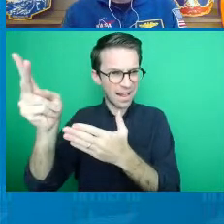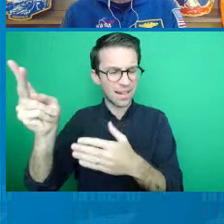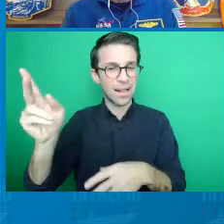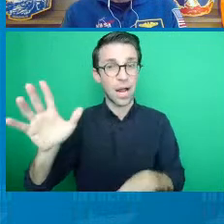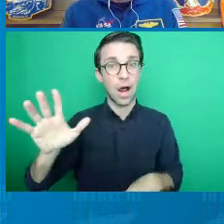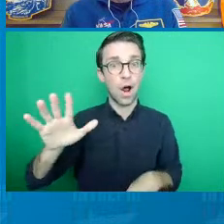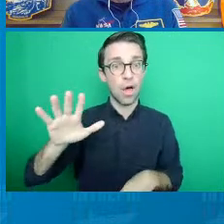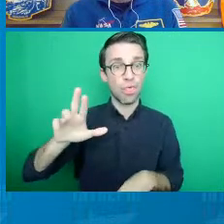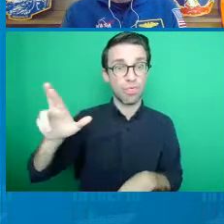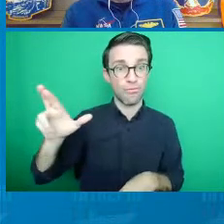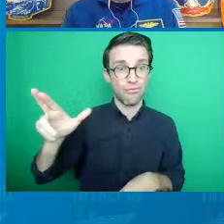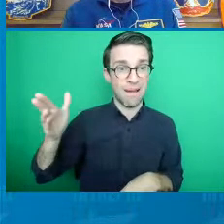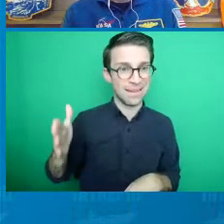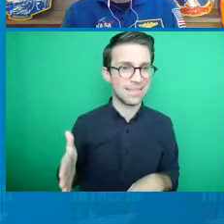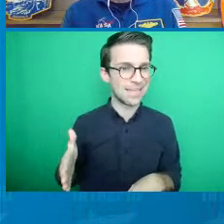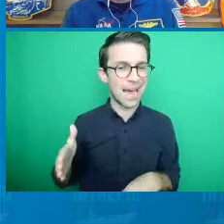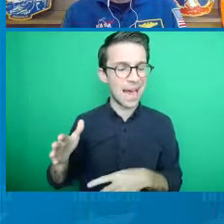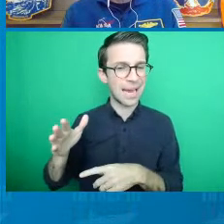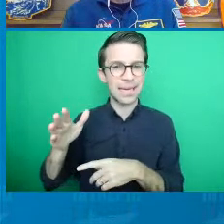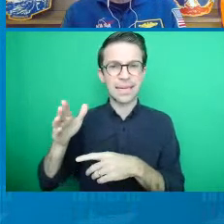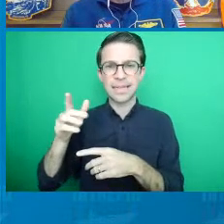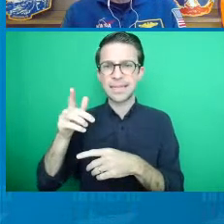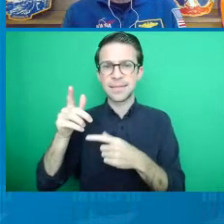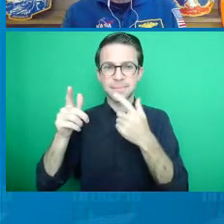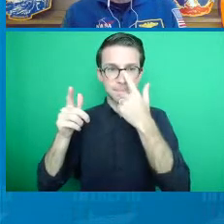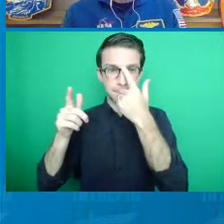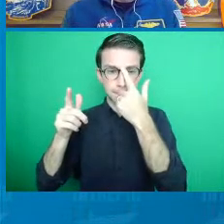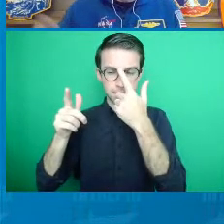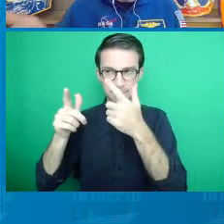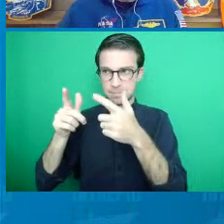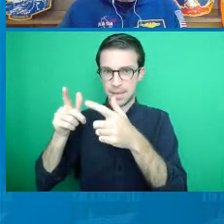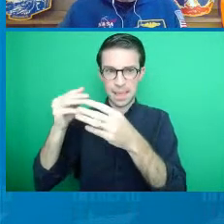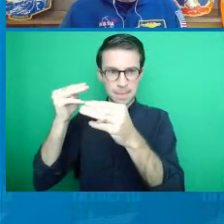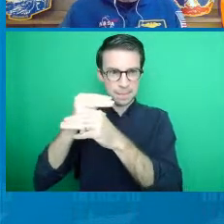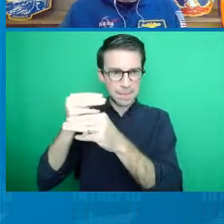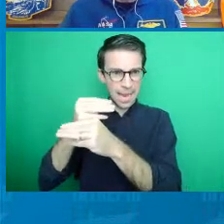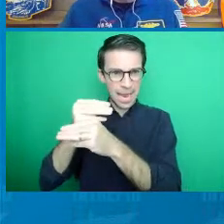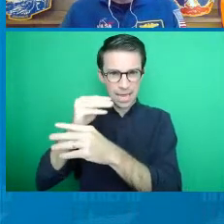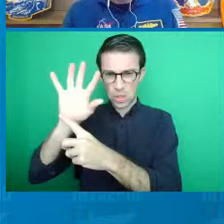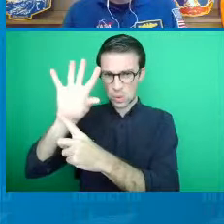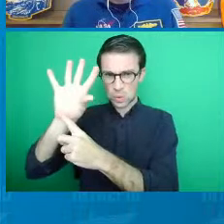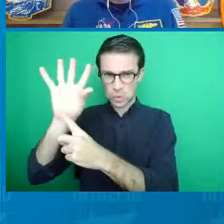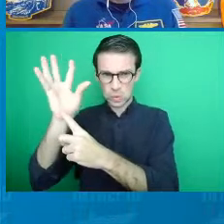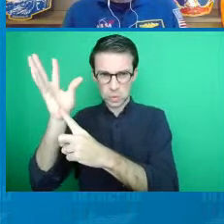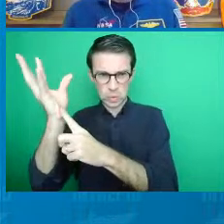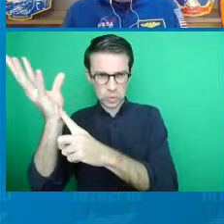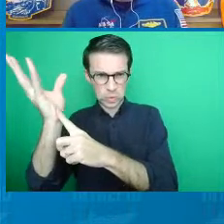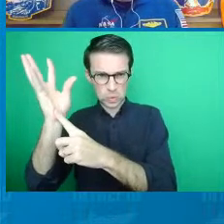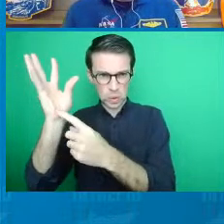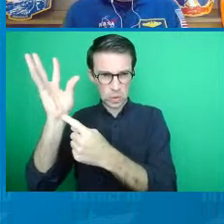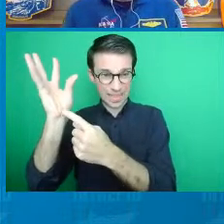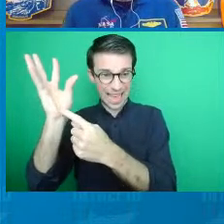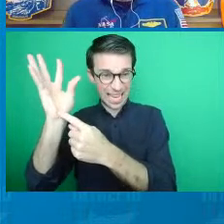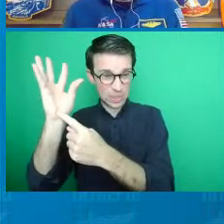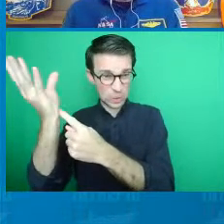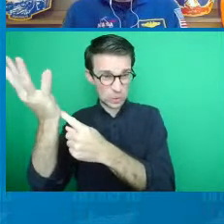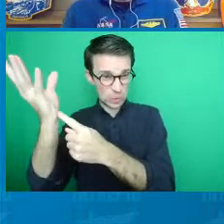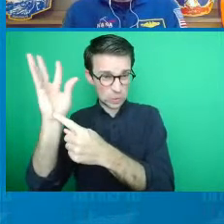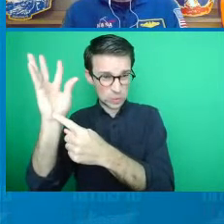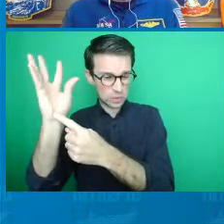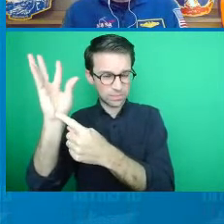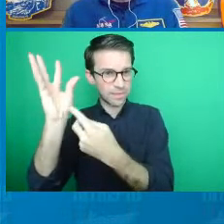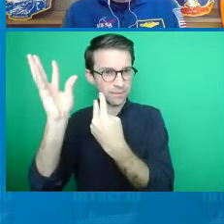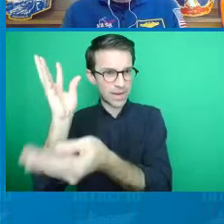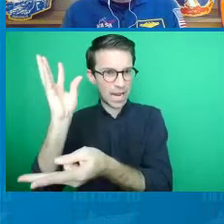space station, the bearings that the ring it rides on were failing. And